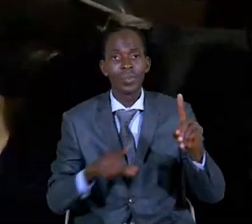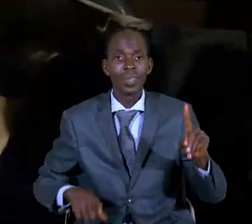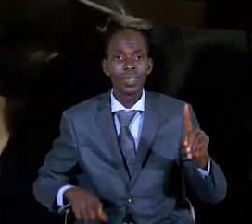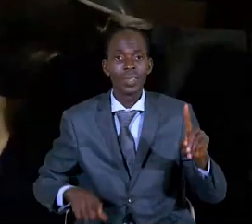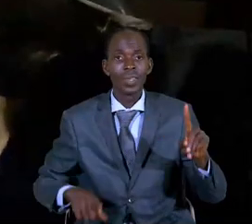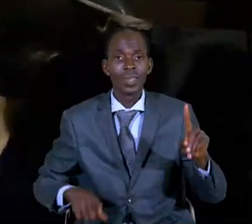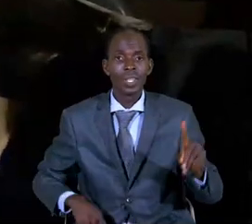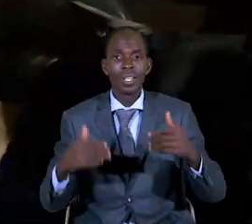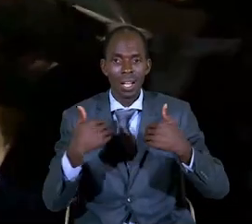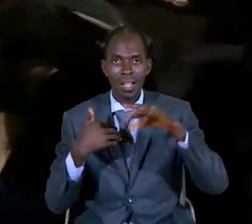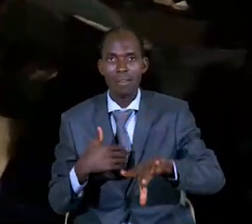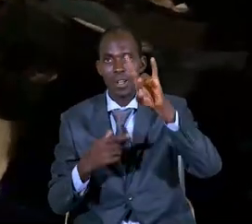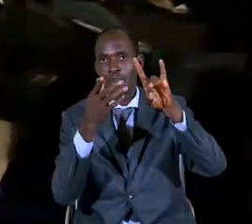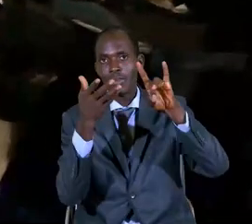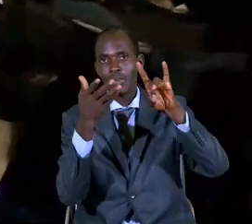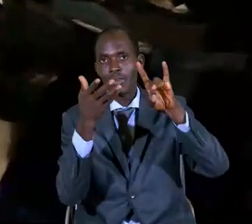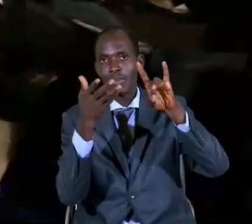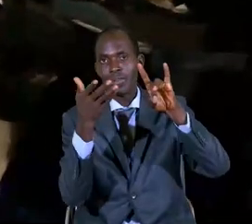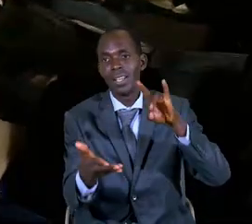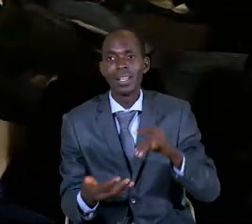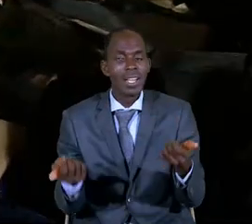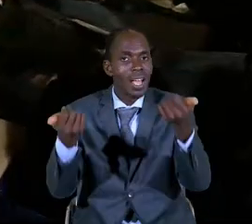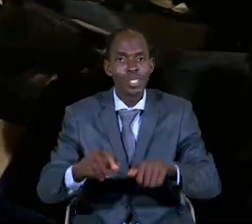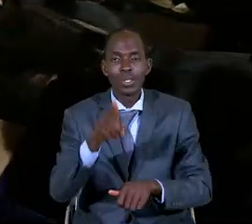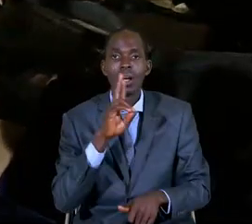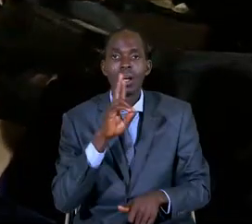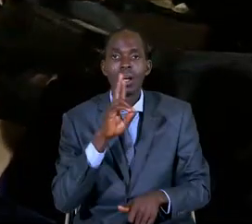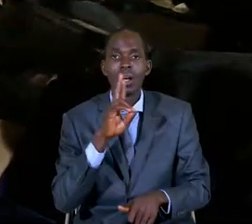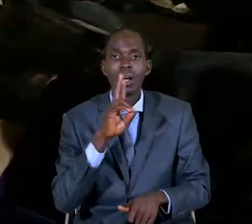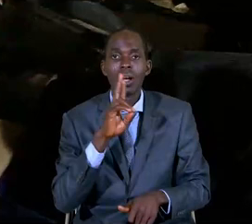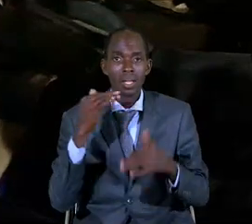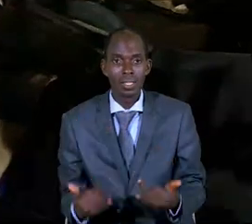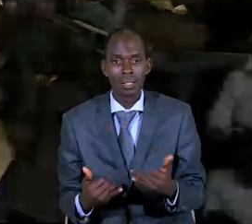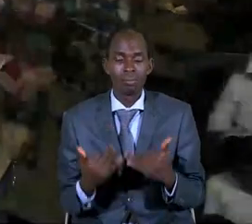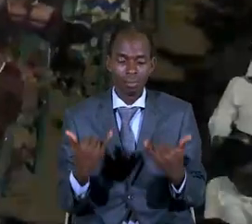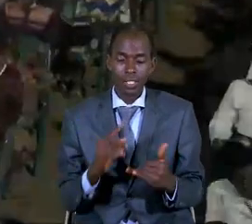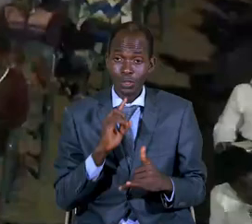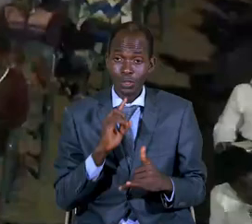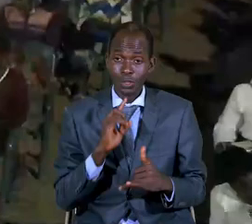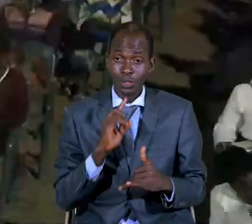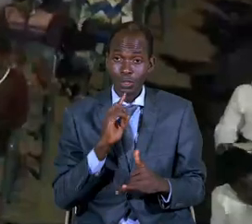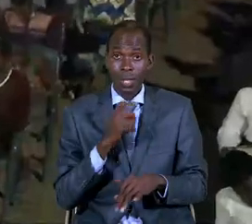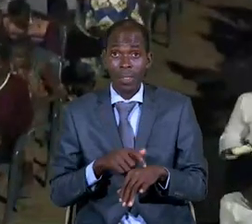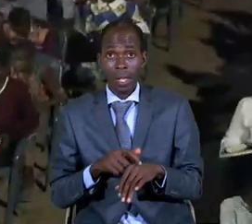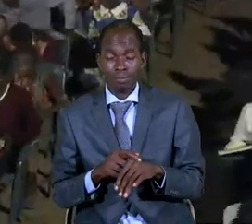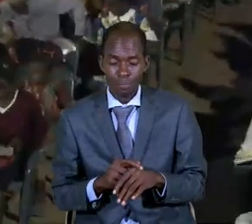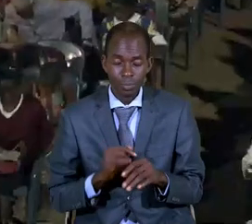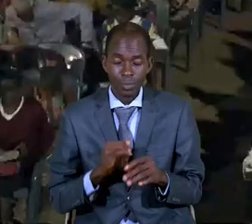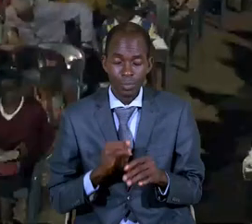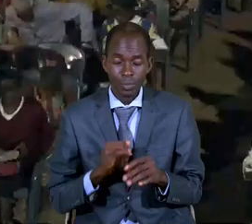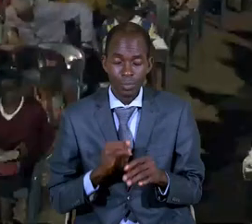has located you there. Anywhere you are now, heads bowed, eyes